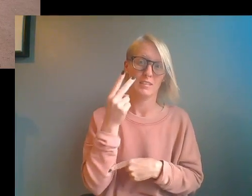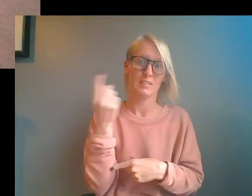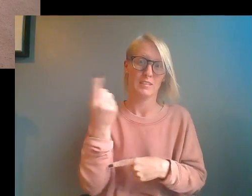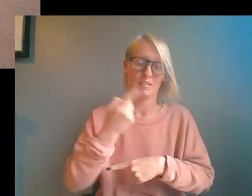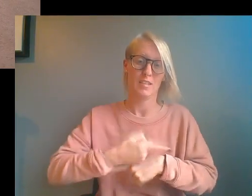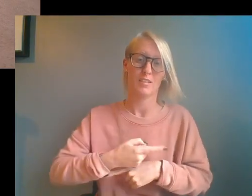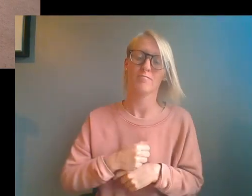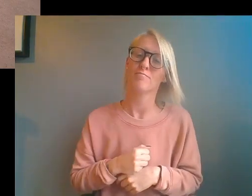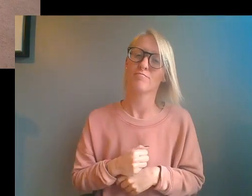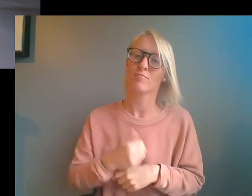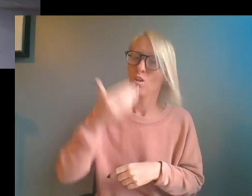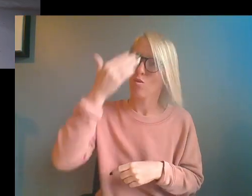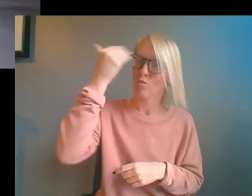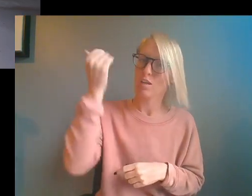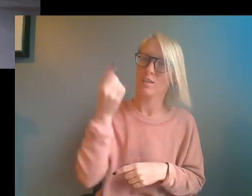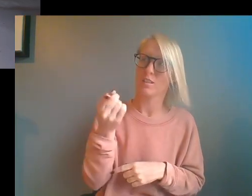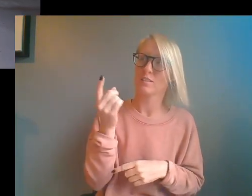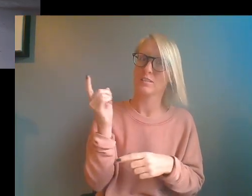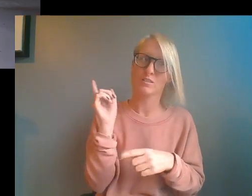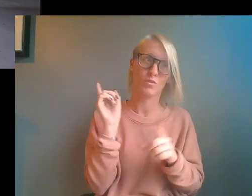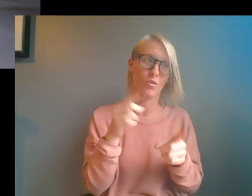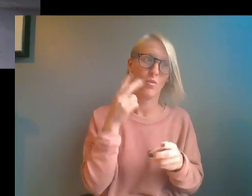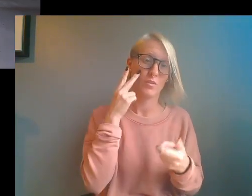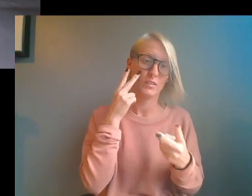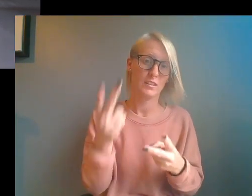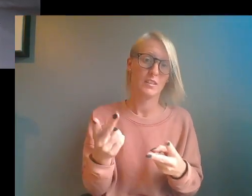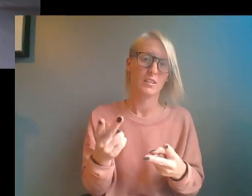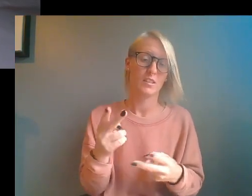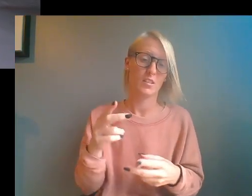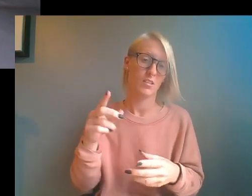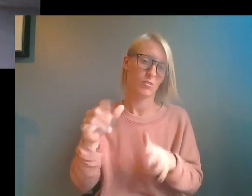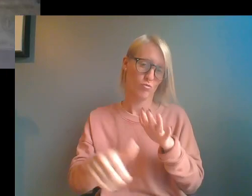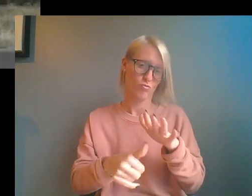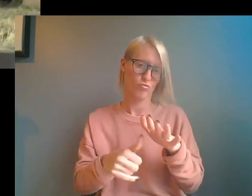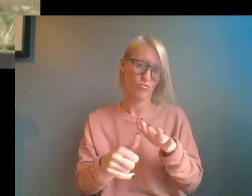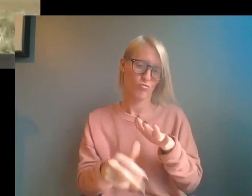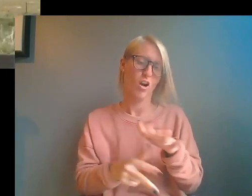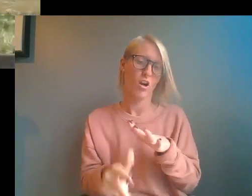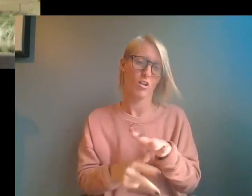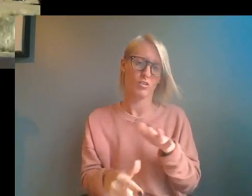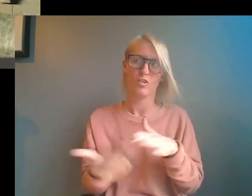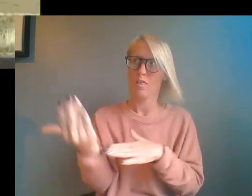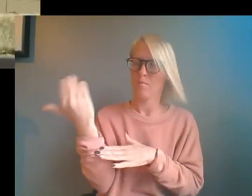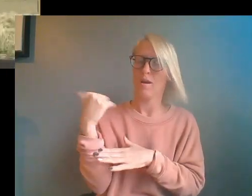Don't forget to stop by the garage they have set up in the back as well.